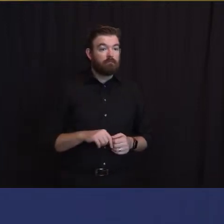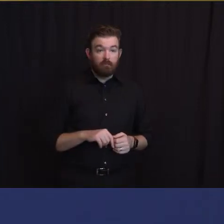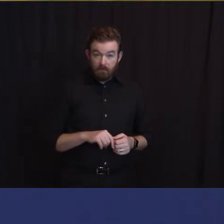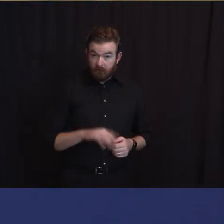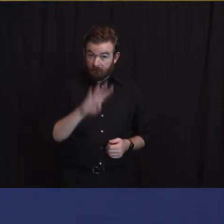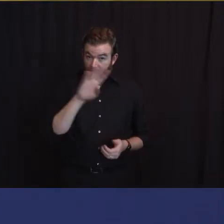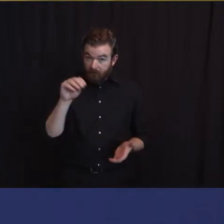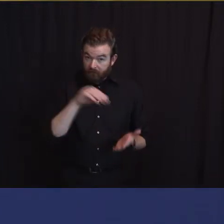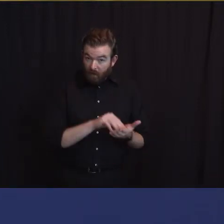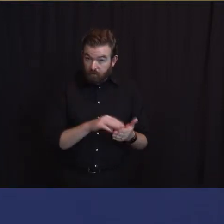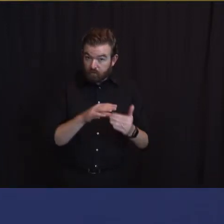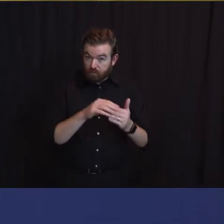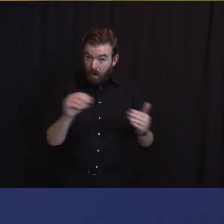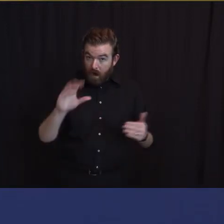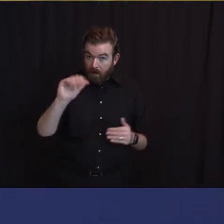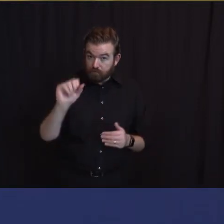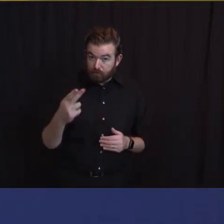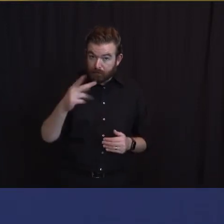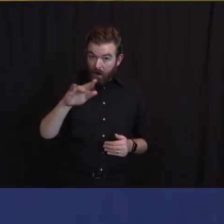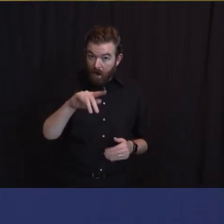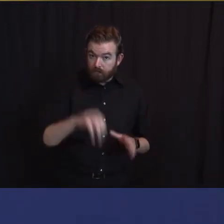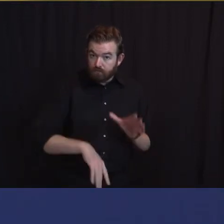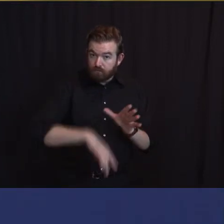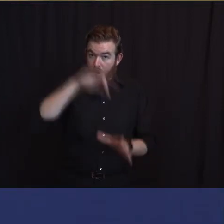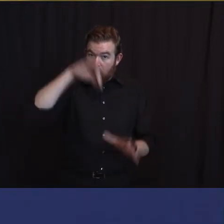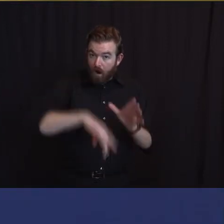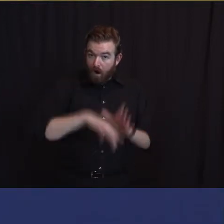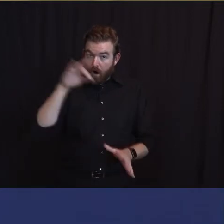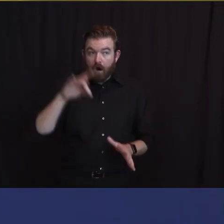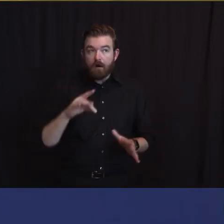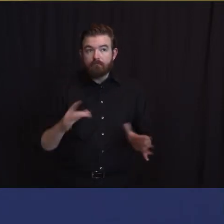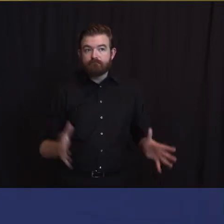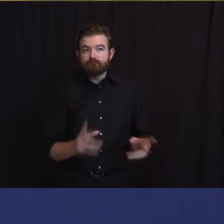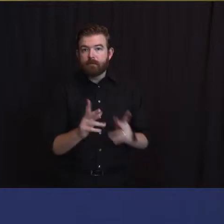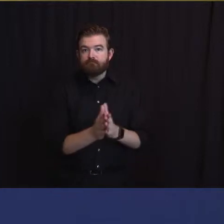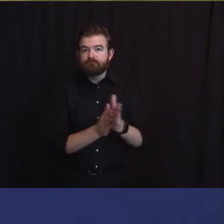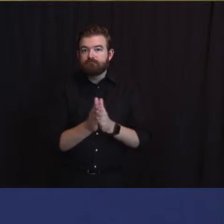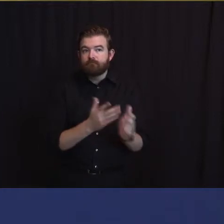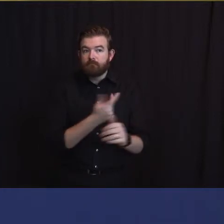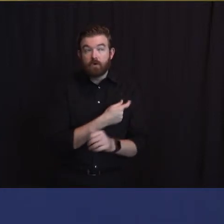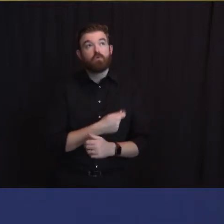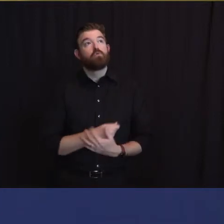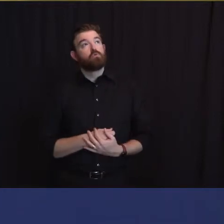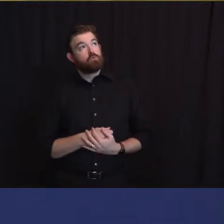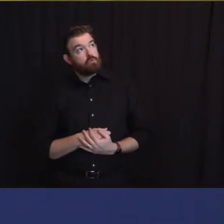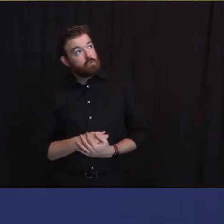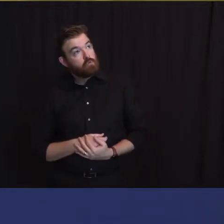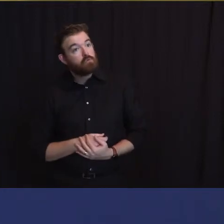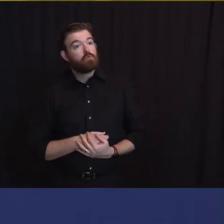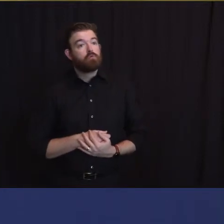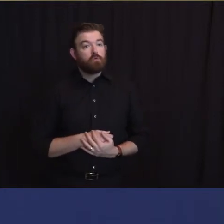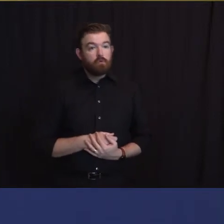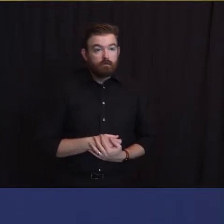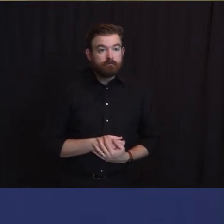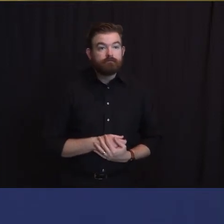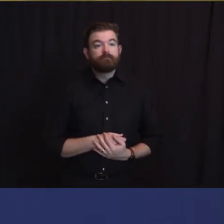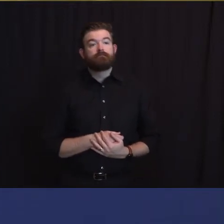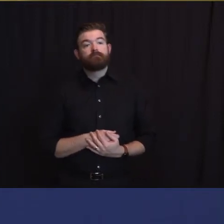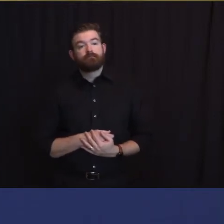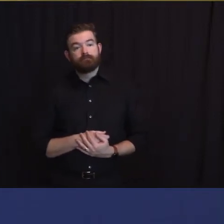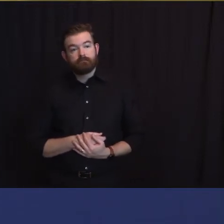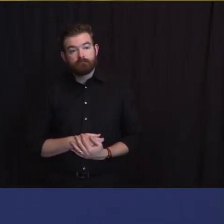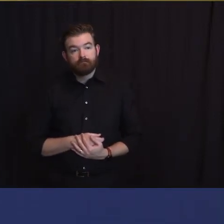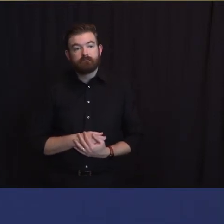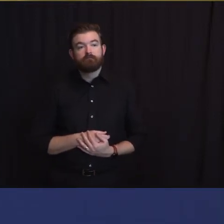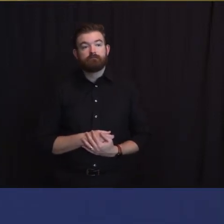those are all valuable programs. We're seeing a lot of take up on, I was kidding, but not only half kidding, on the dinner with